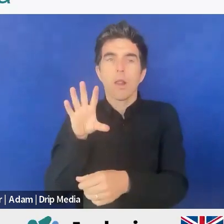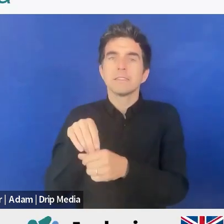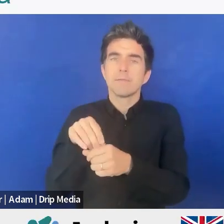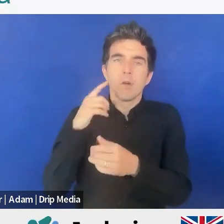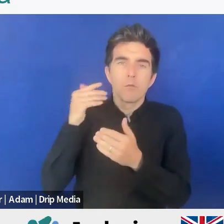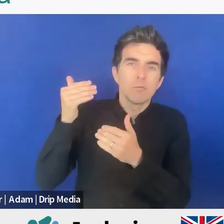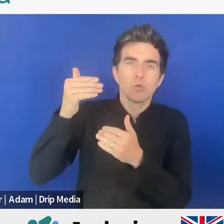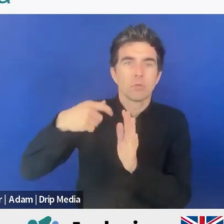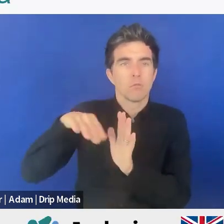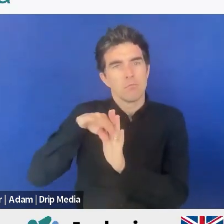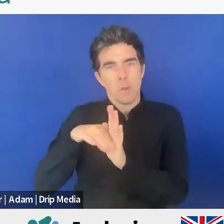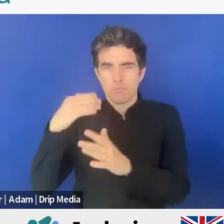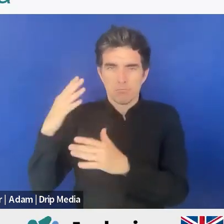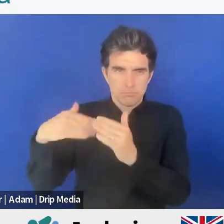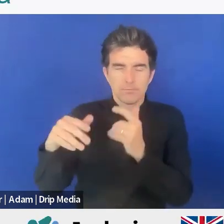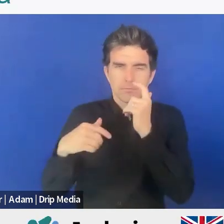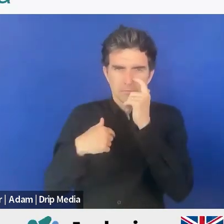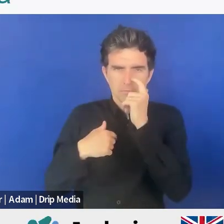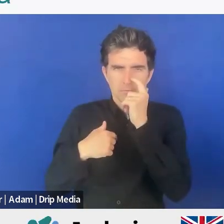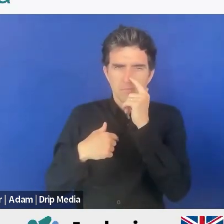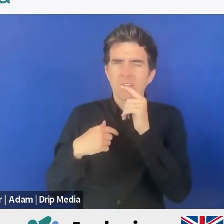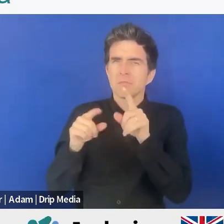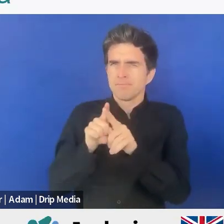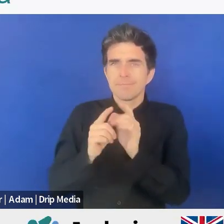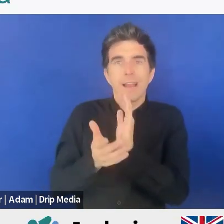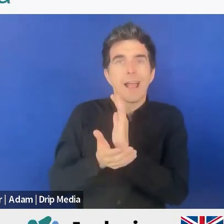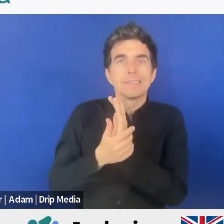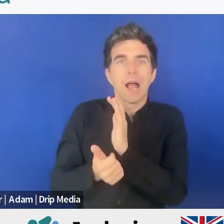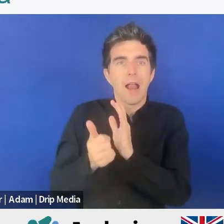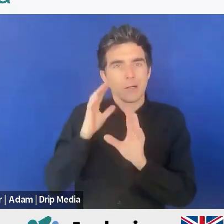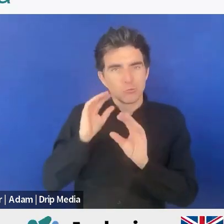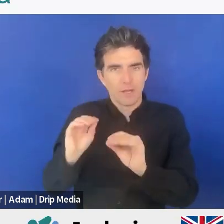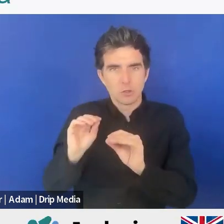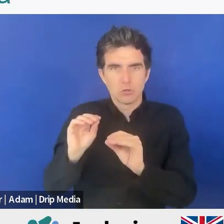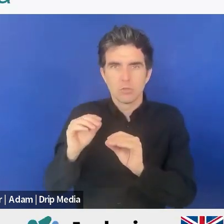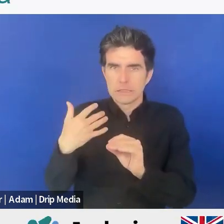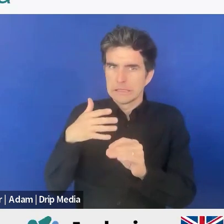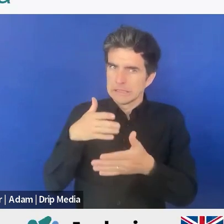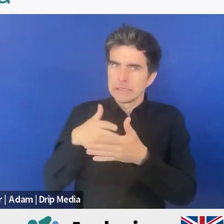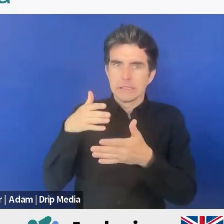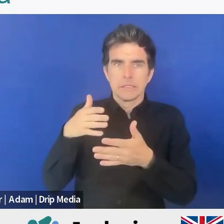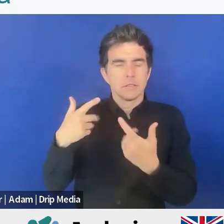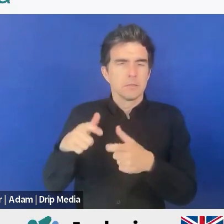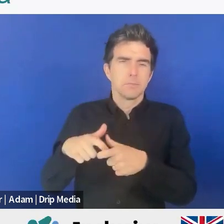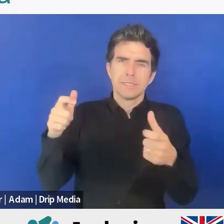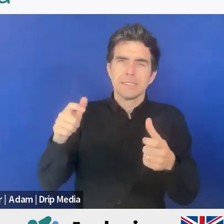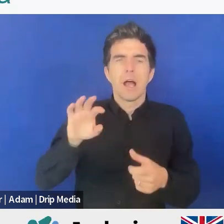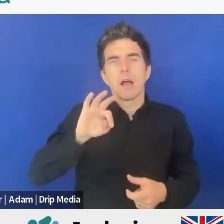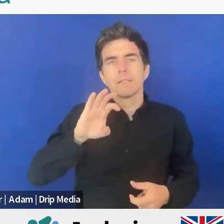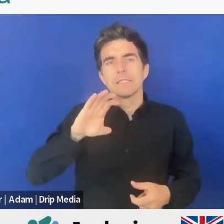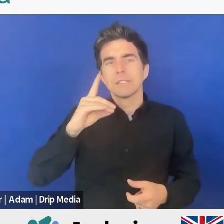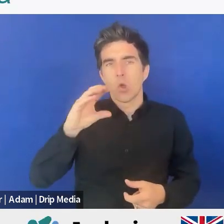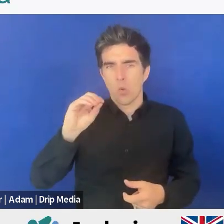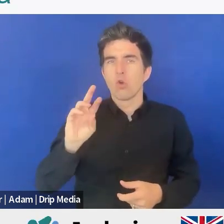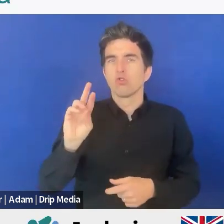a focus both on girls' education, but also on broader marginalised children. So we had a dedicated inclusive education program